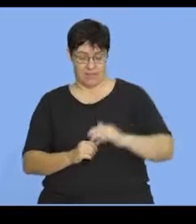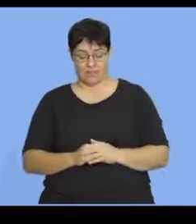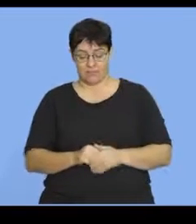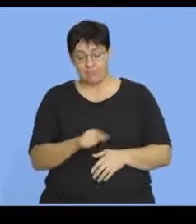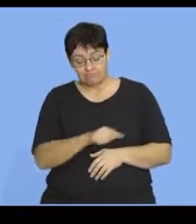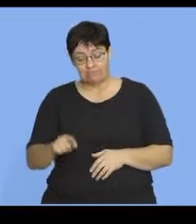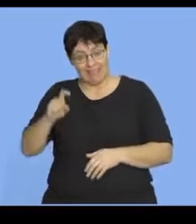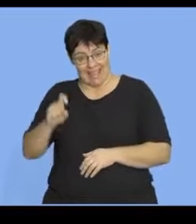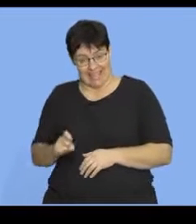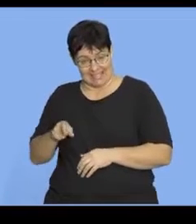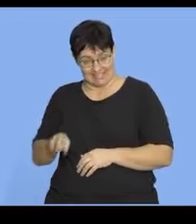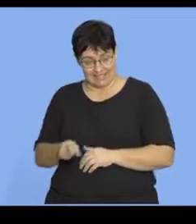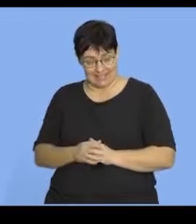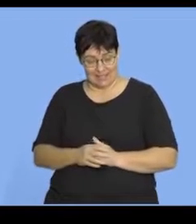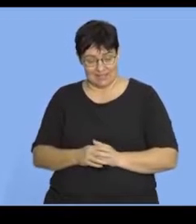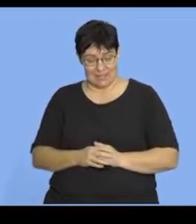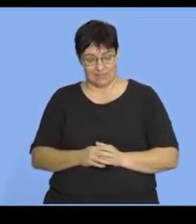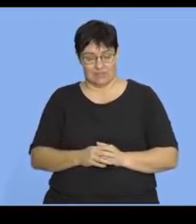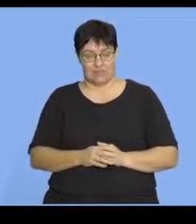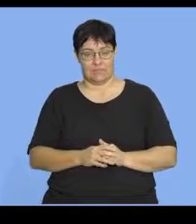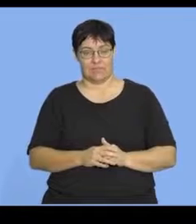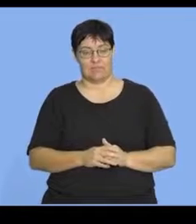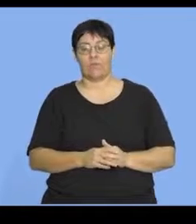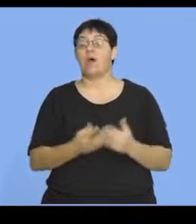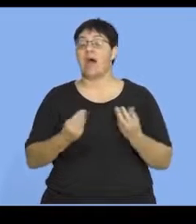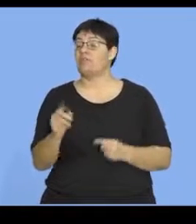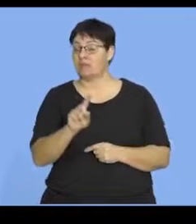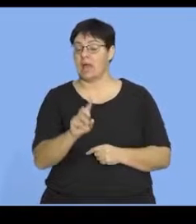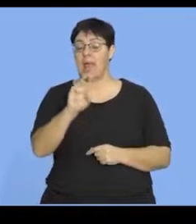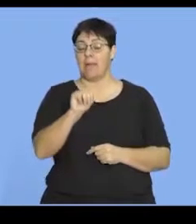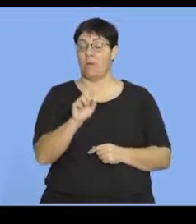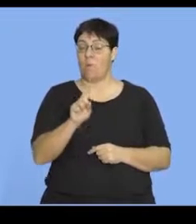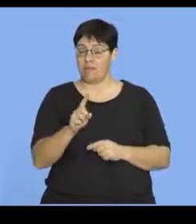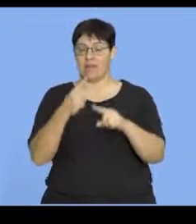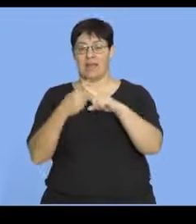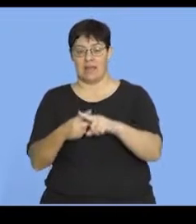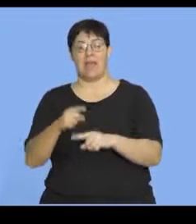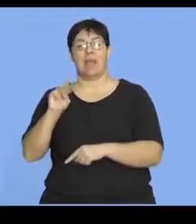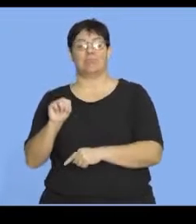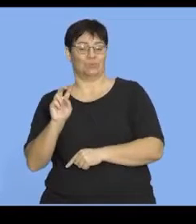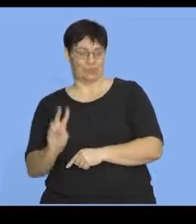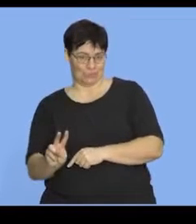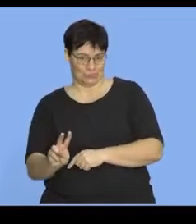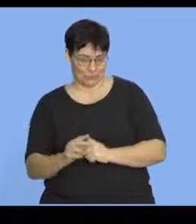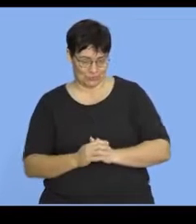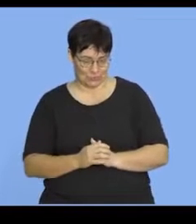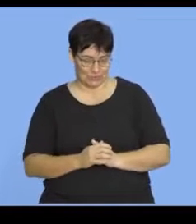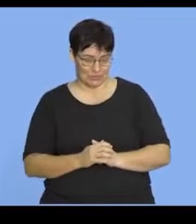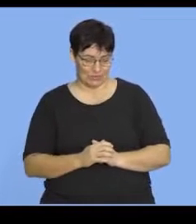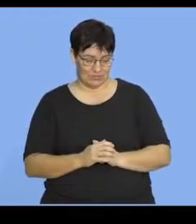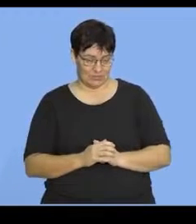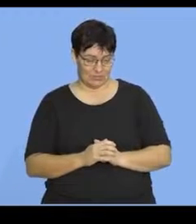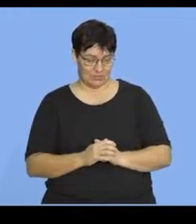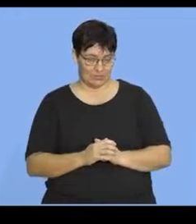the x-axis, we have mass 1 times mass 2. We